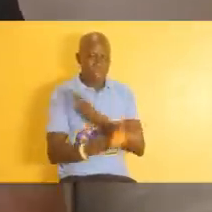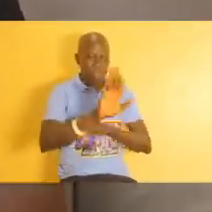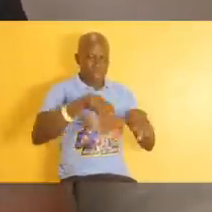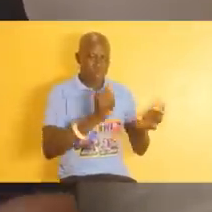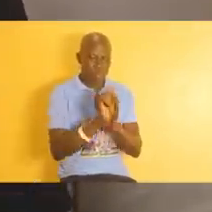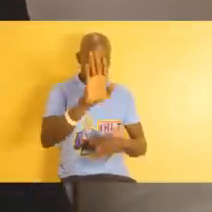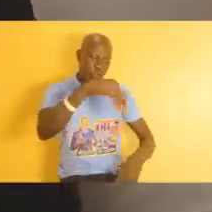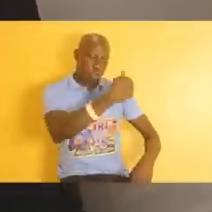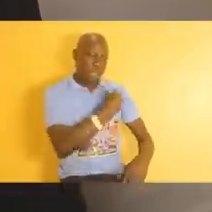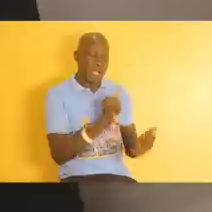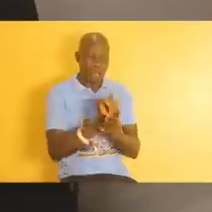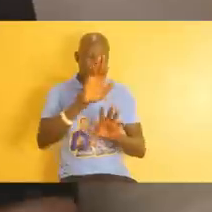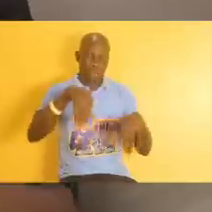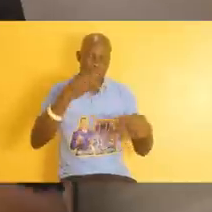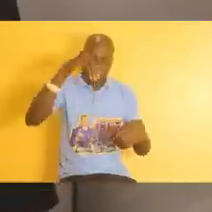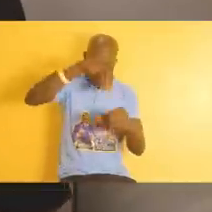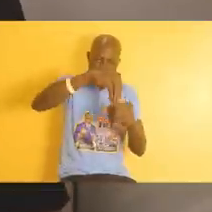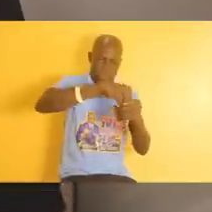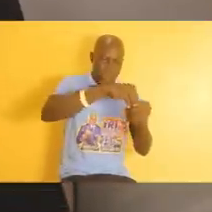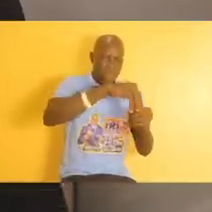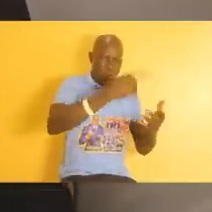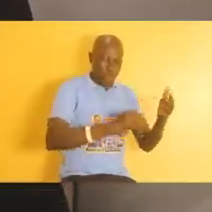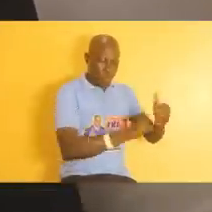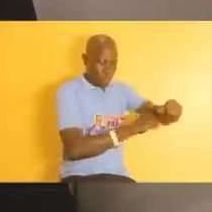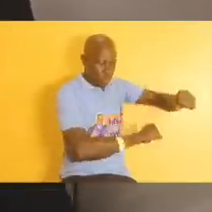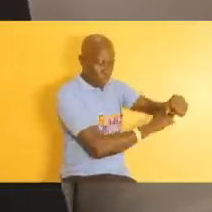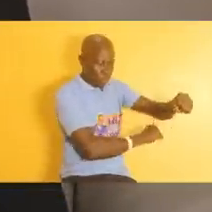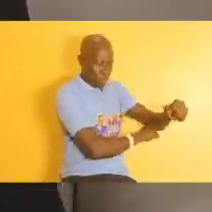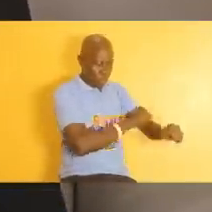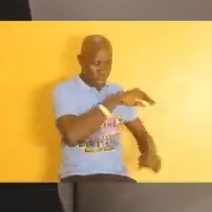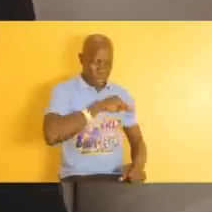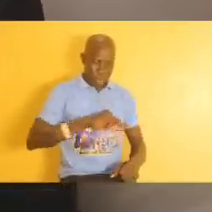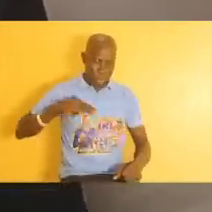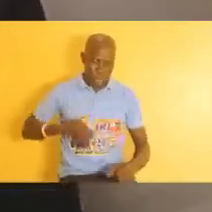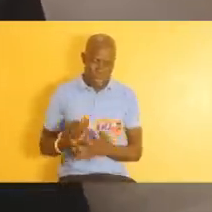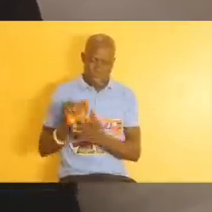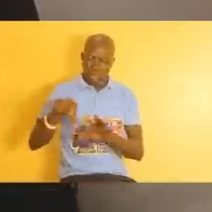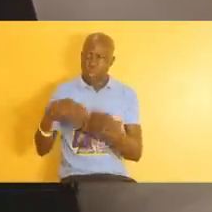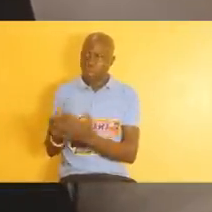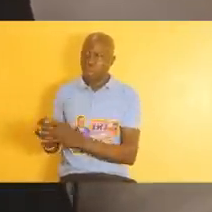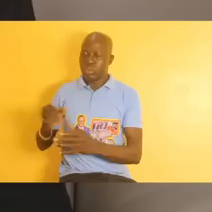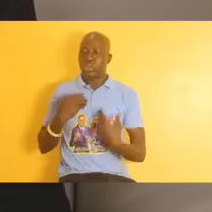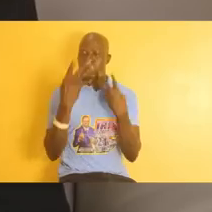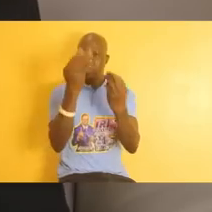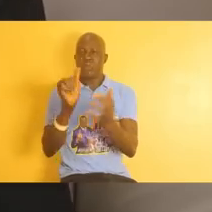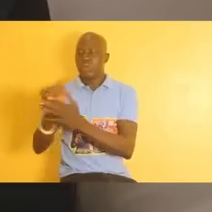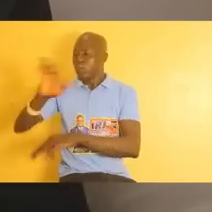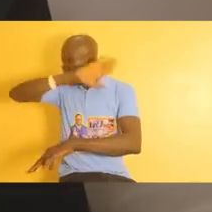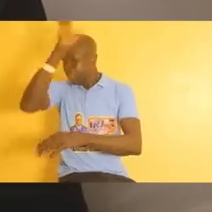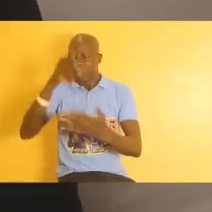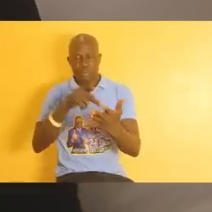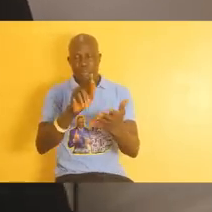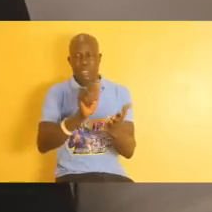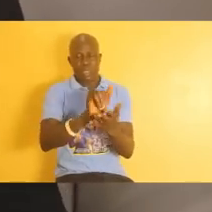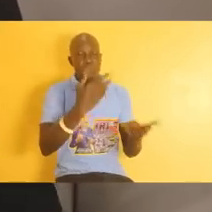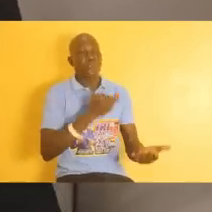word. We want to first see there. Want to sow your seed. We first see what confusion is. Want to do anything for this ministry. We want to first that's all we are doing. Want to involve in ministry. About this, so the magic. Or you